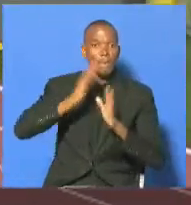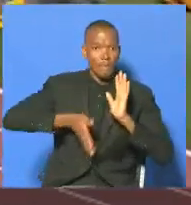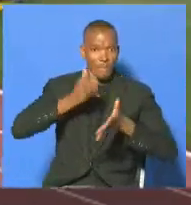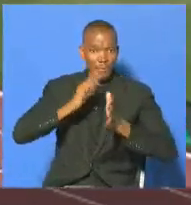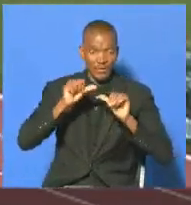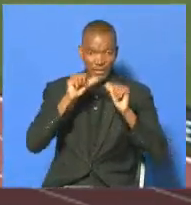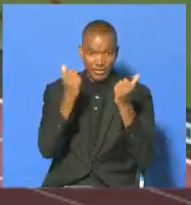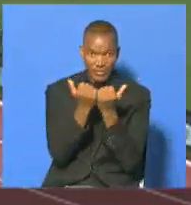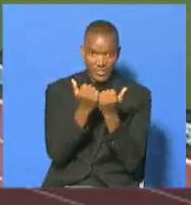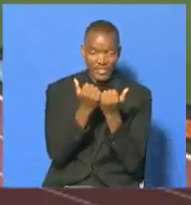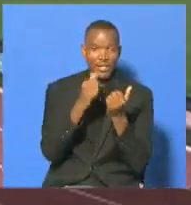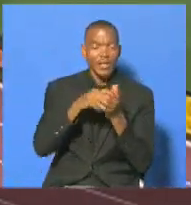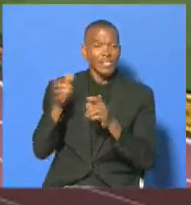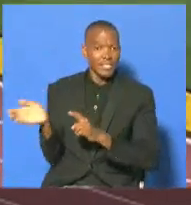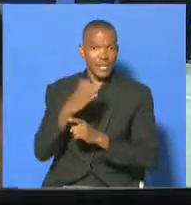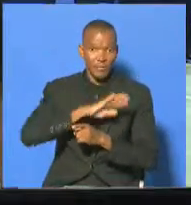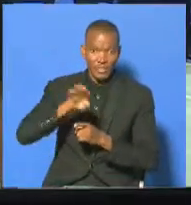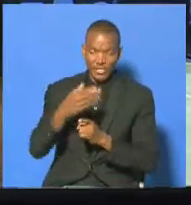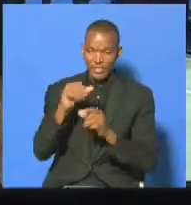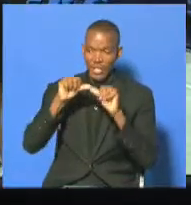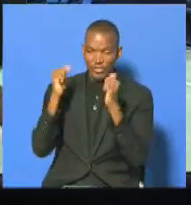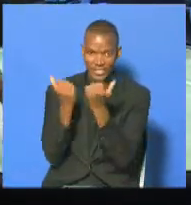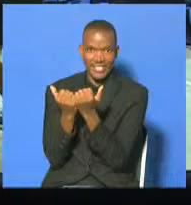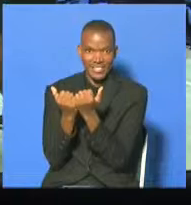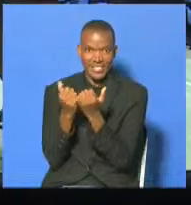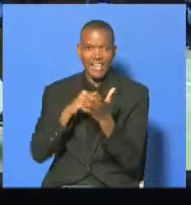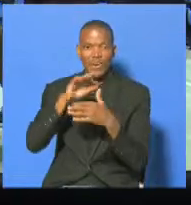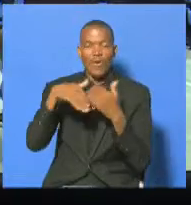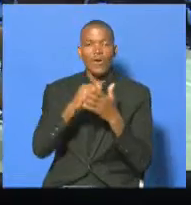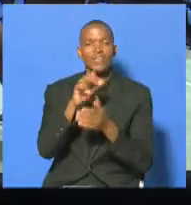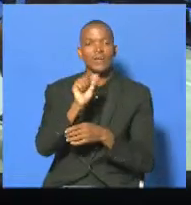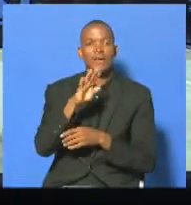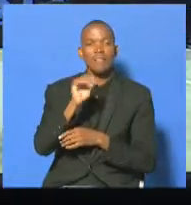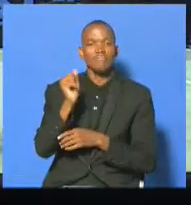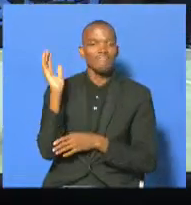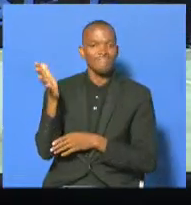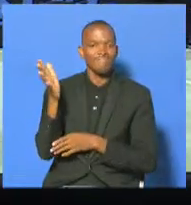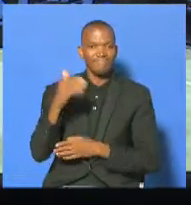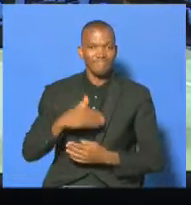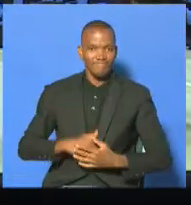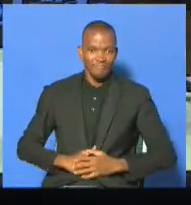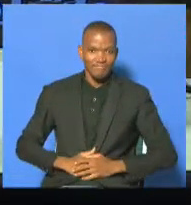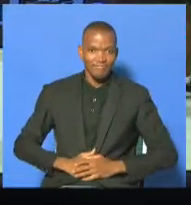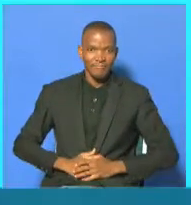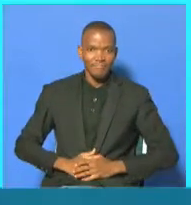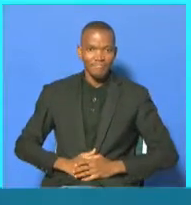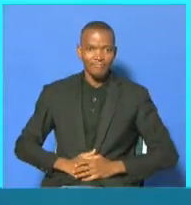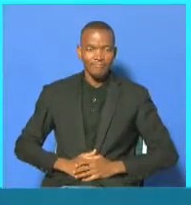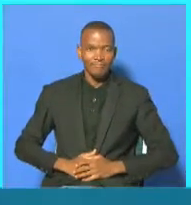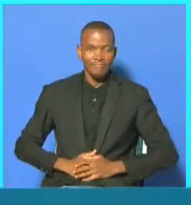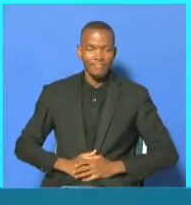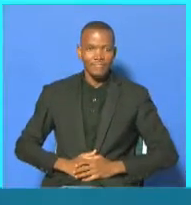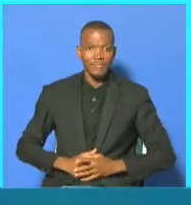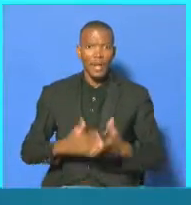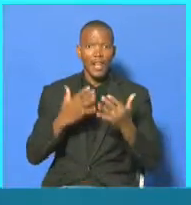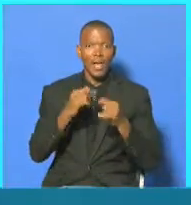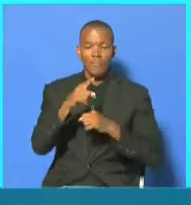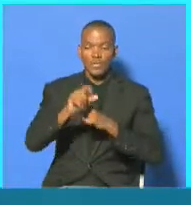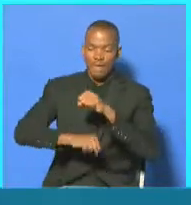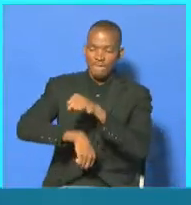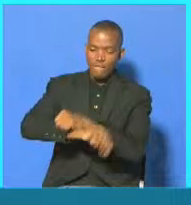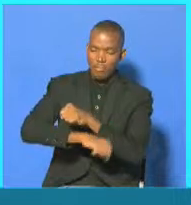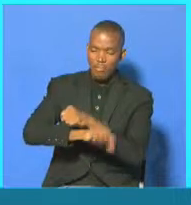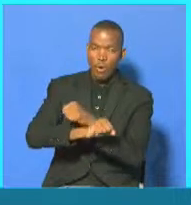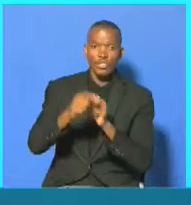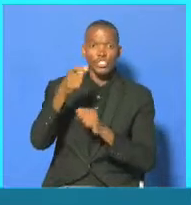Association, Botswana Table Tennis Association. Abampit, BTV Sport, Gaborone. Now into football,